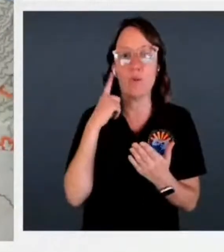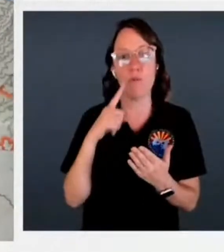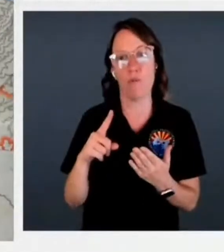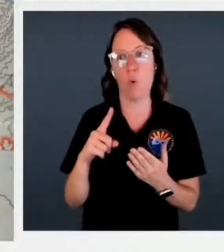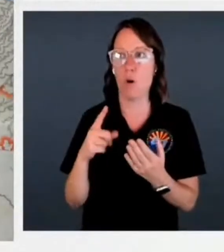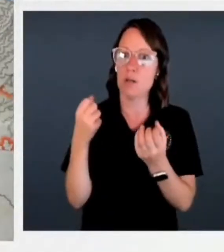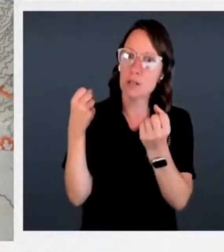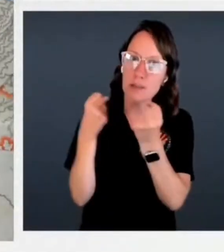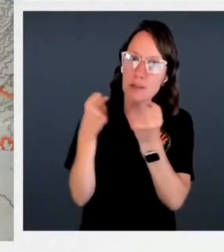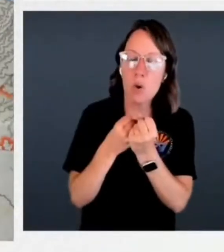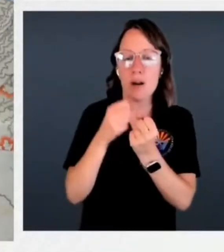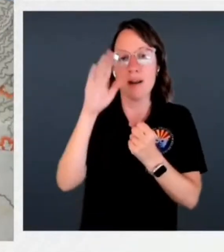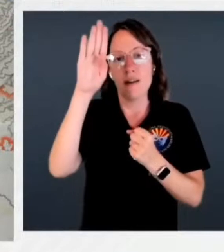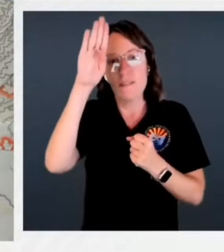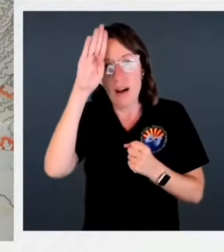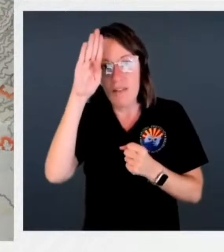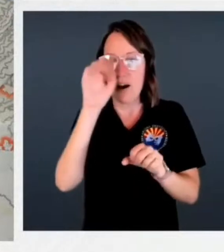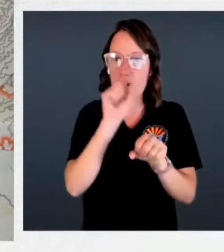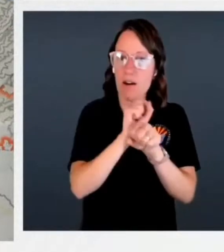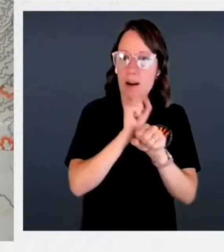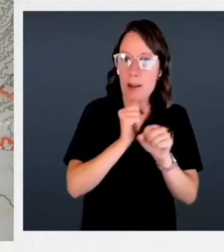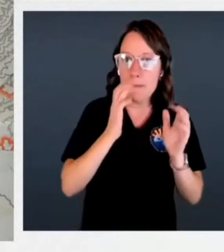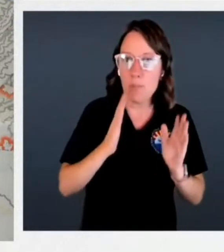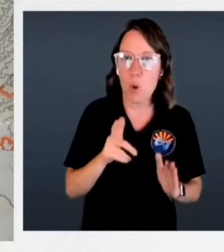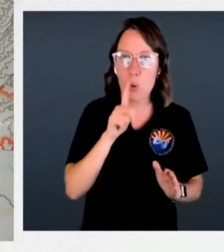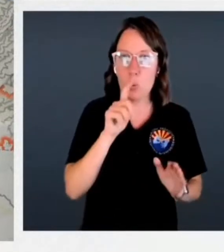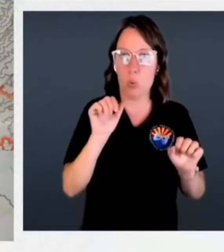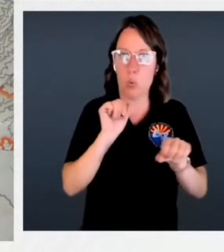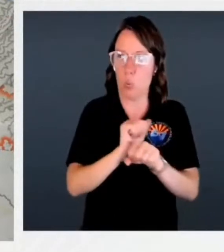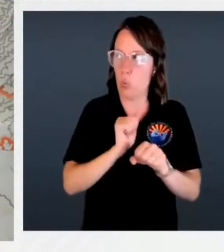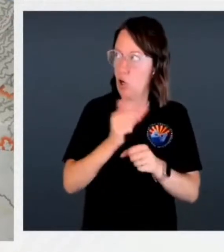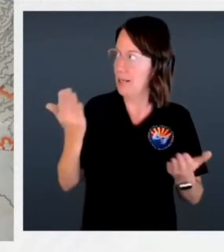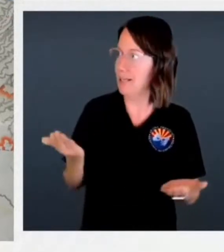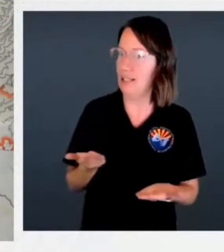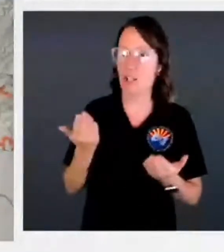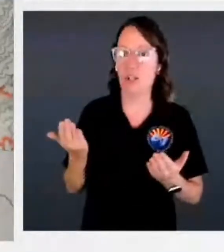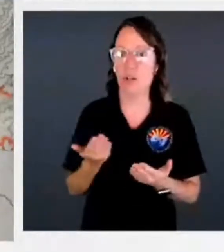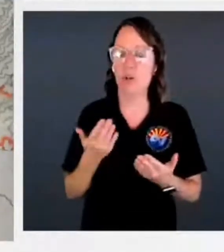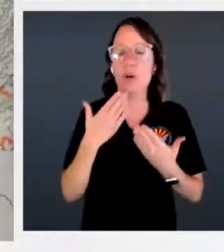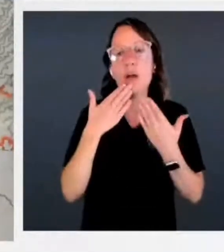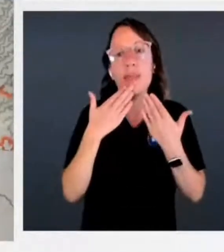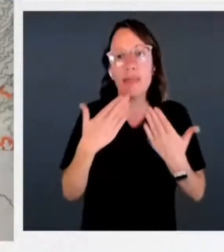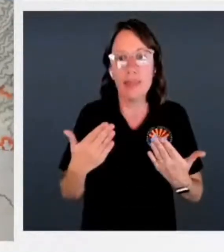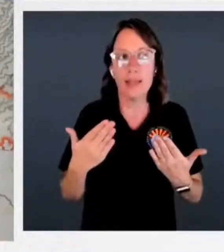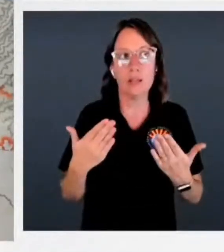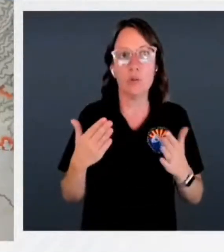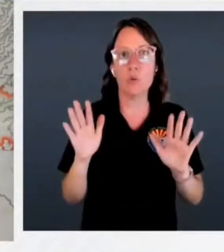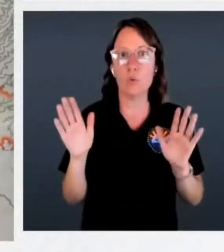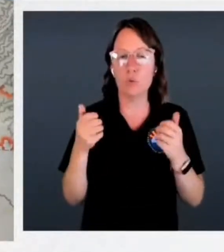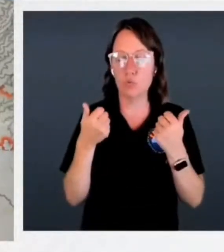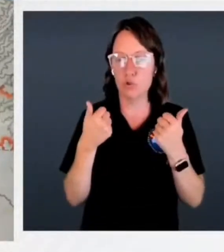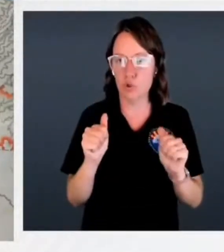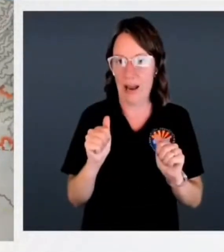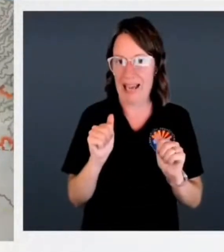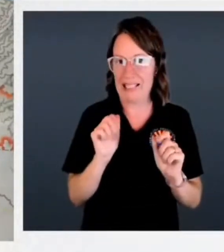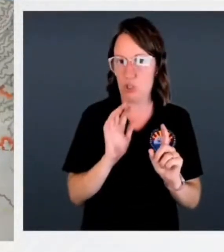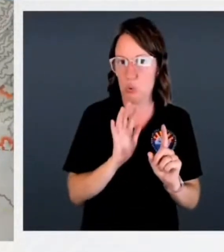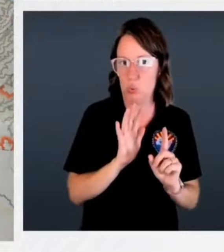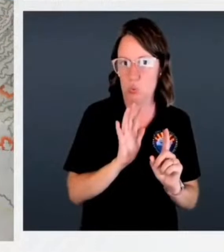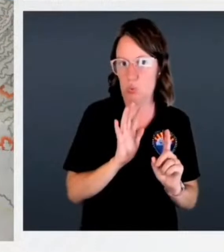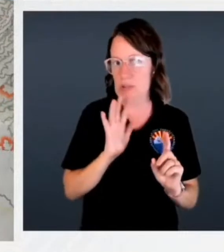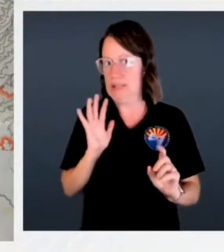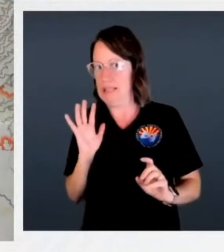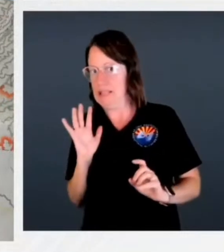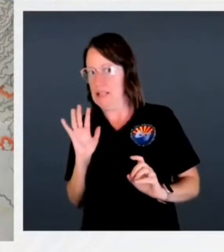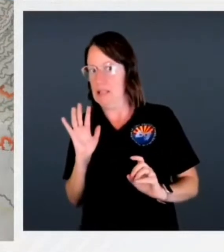you so much for supporting the employees that work here, and just trying to stay out of the way and just